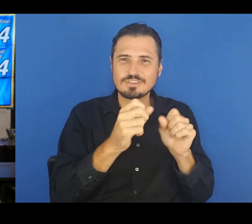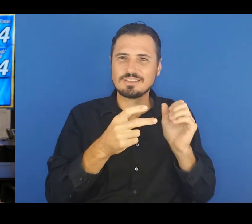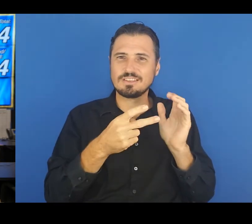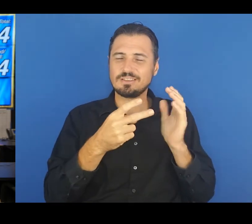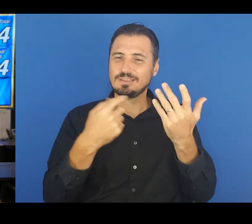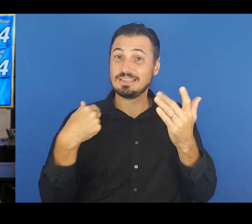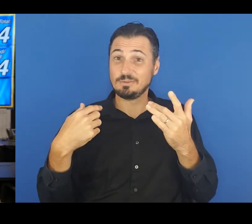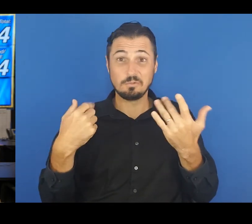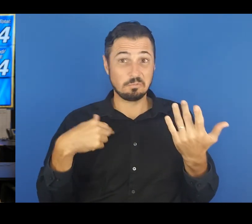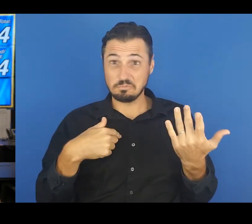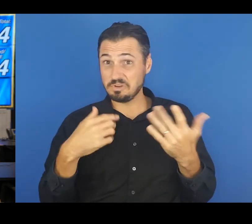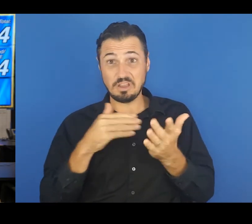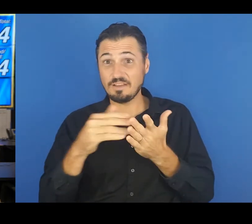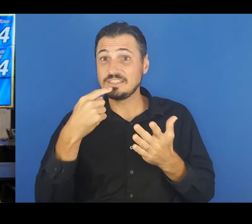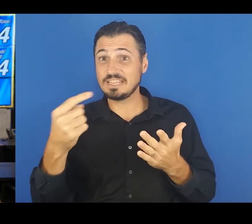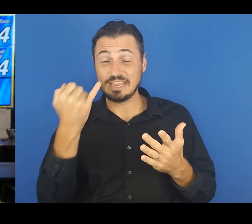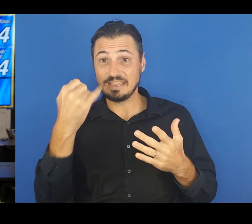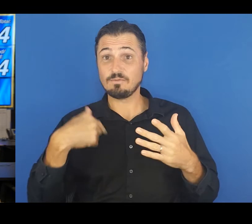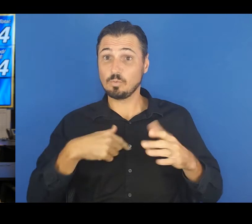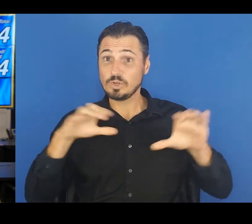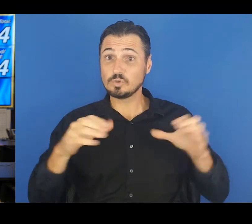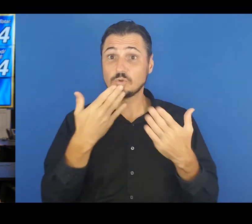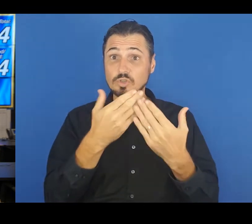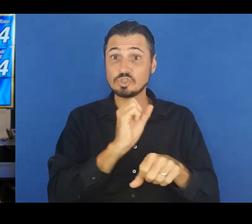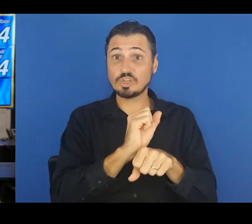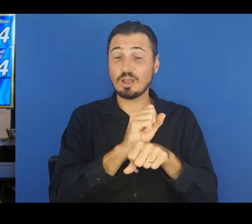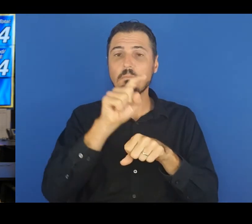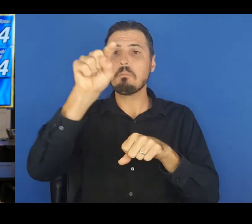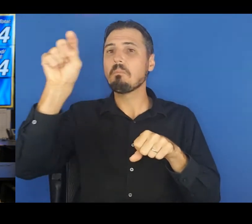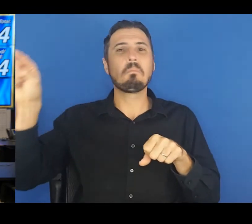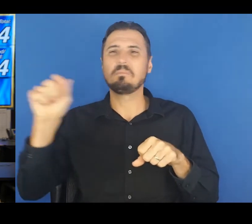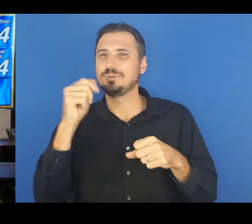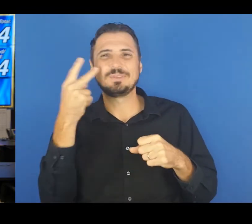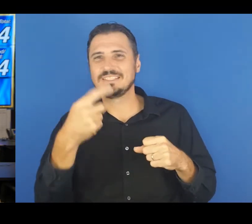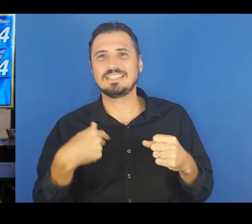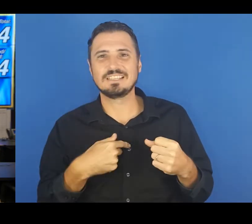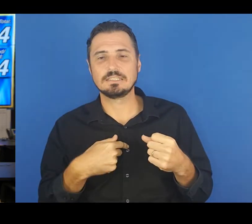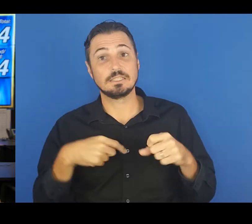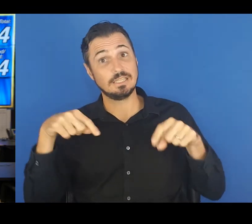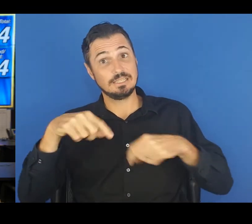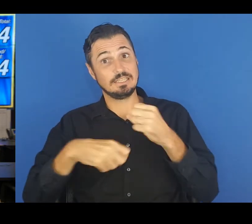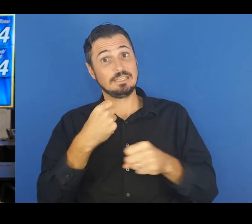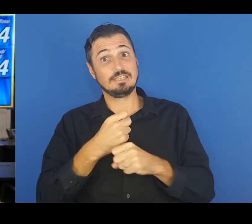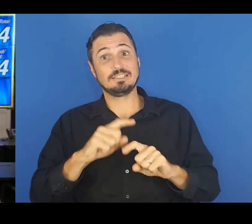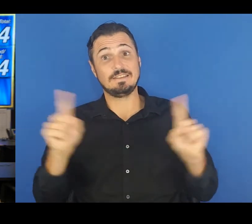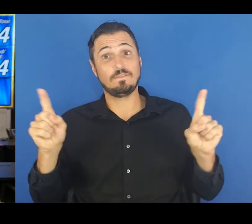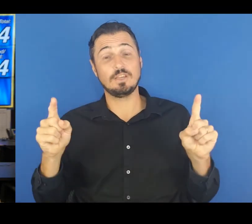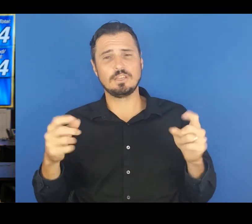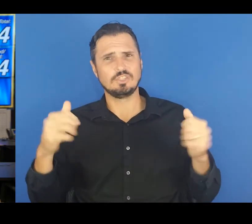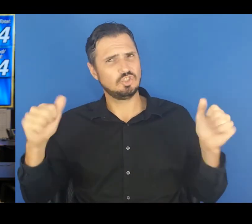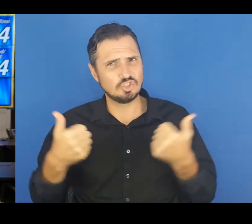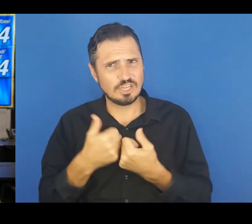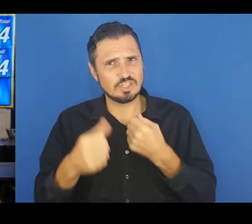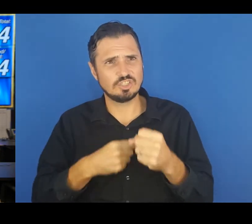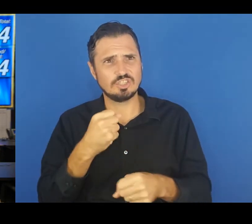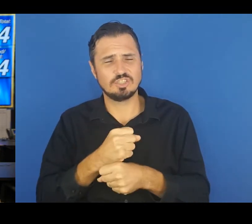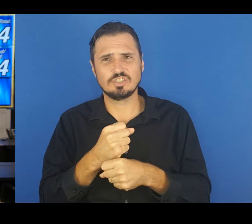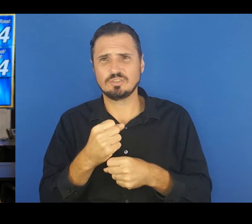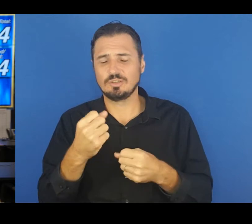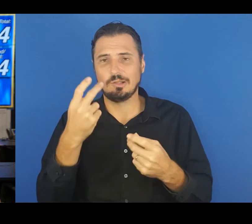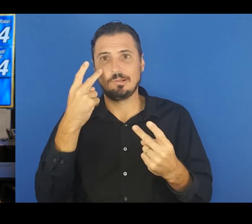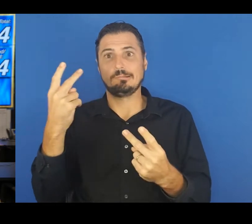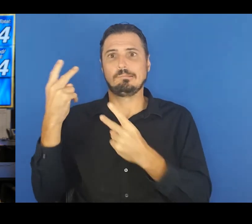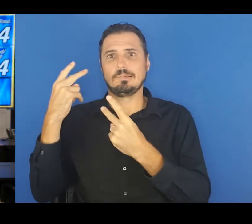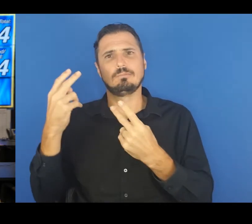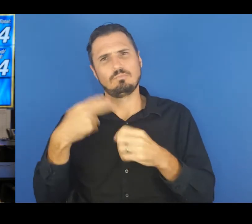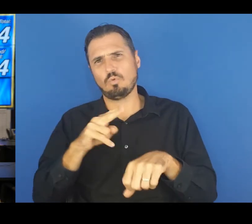job well, no one sees it. The past year has certainly been an exception. It has been a challenging year, and of course, as we look